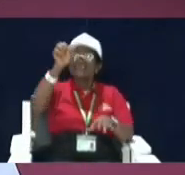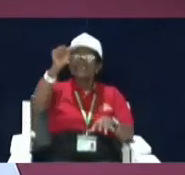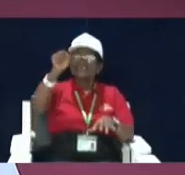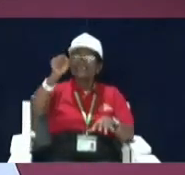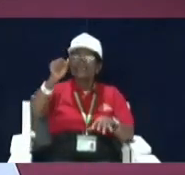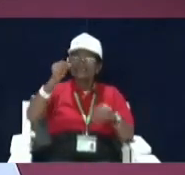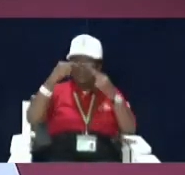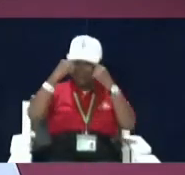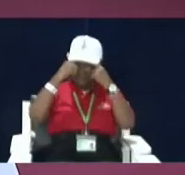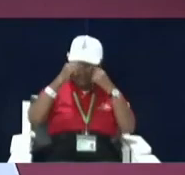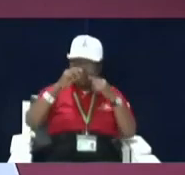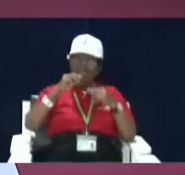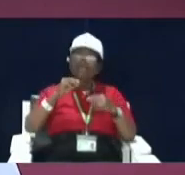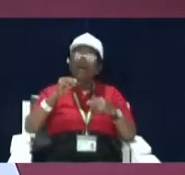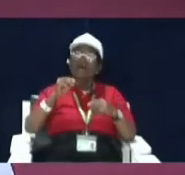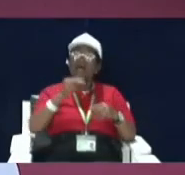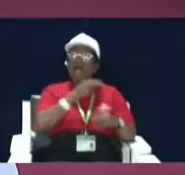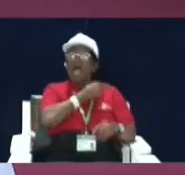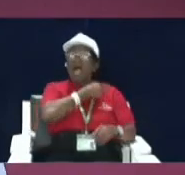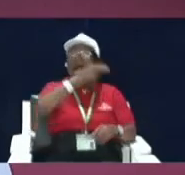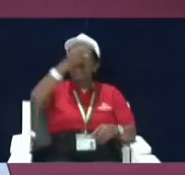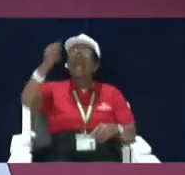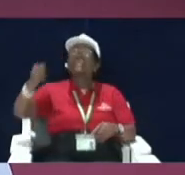Consider Hannah,